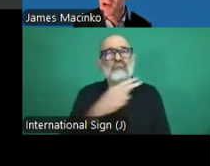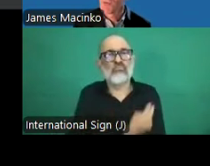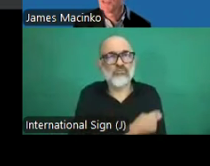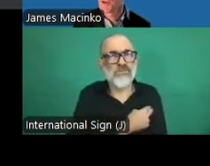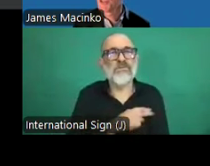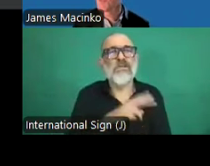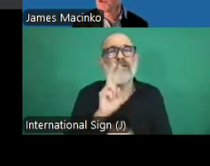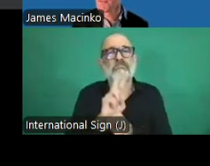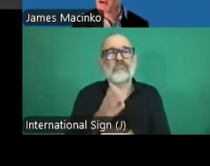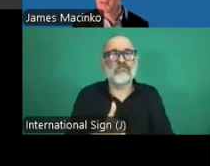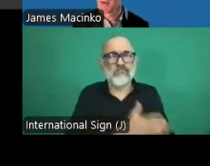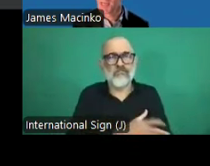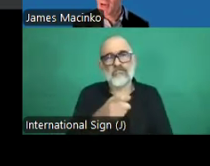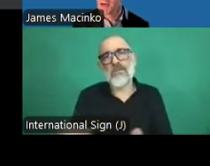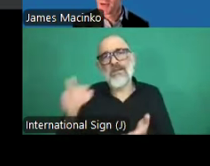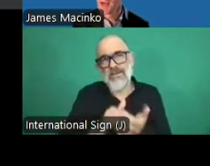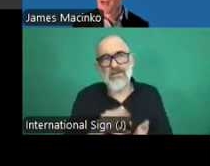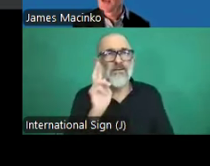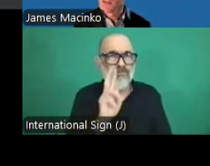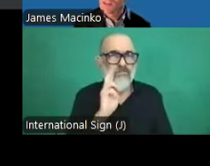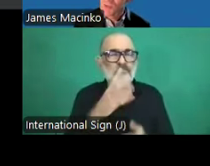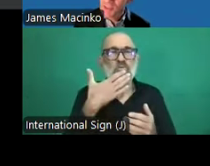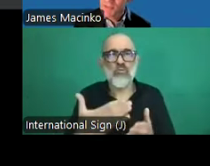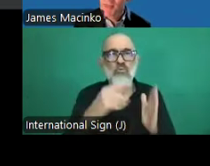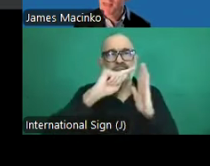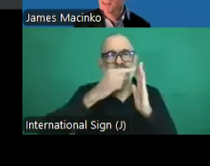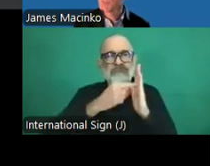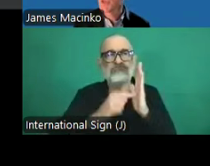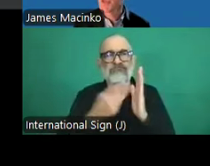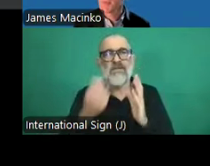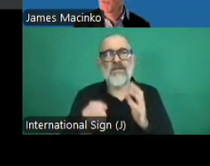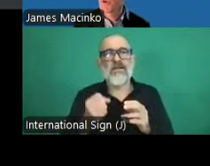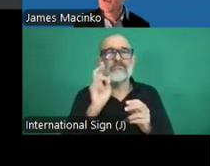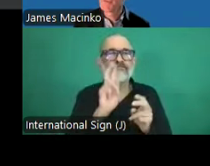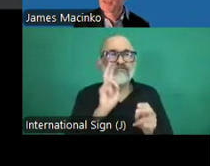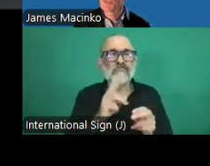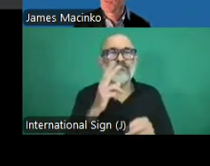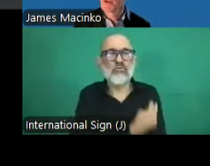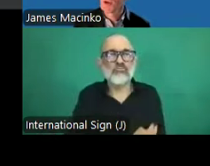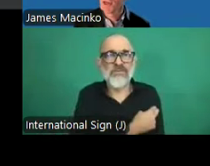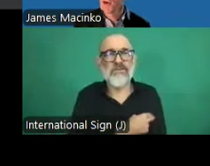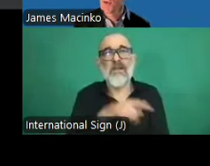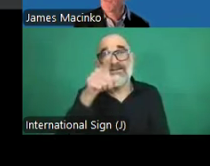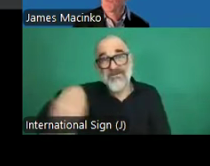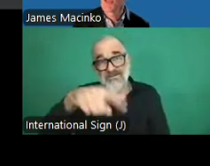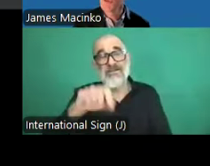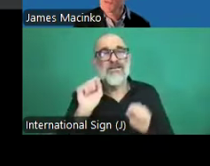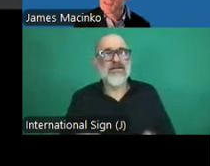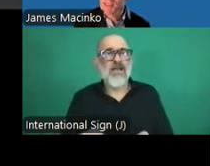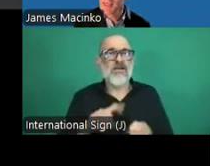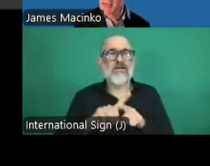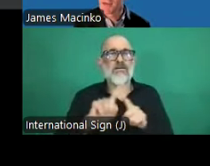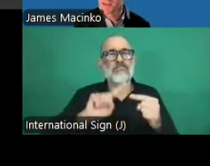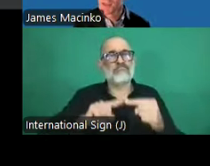care, was nearly 2.5 times higher. So it seems that this is pretty important information we might want to know if we want to use